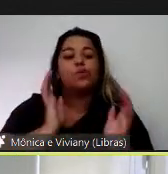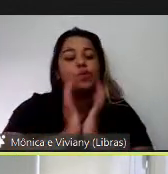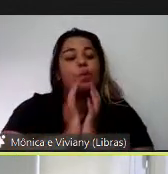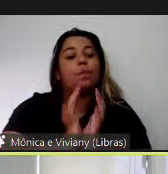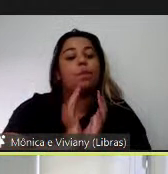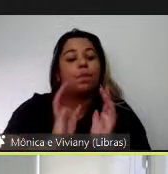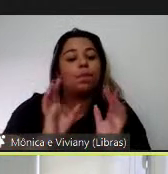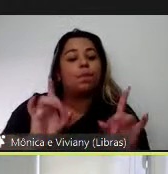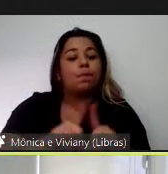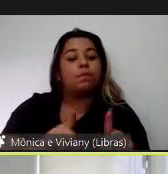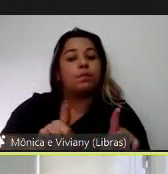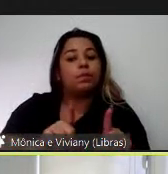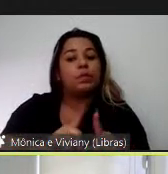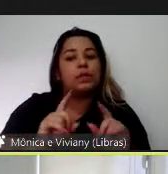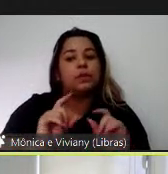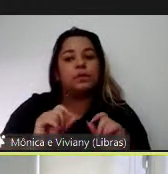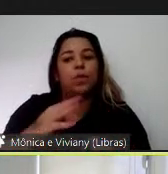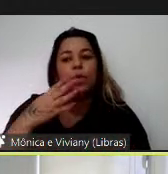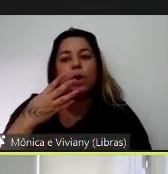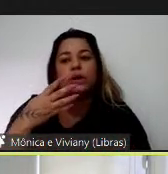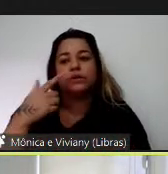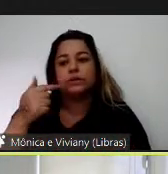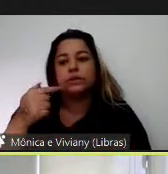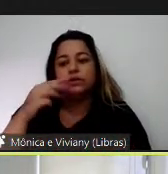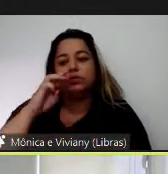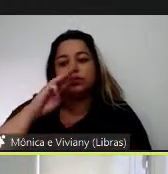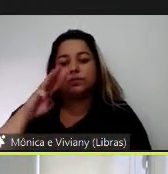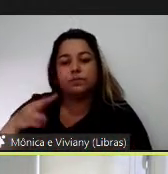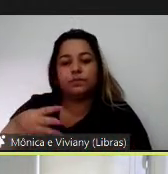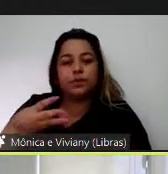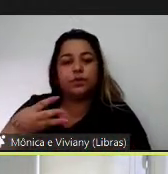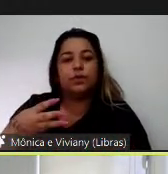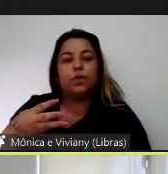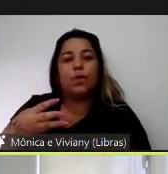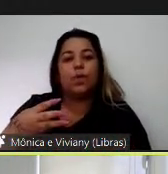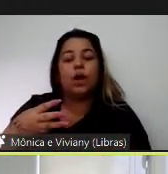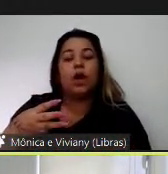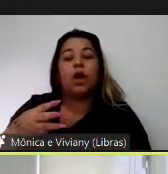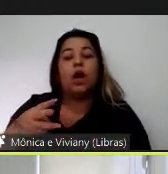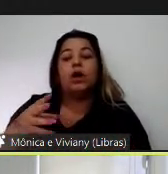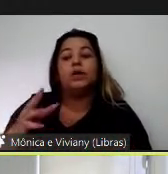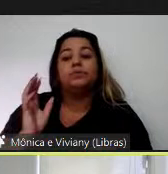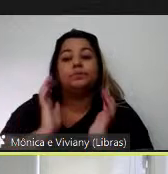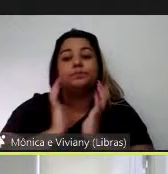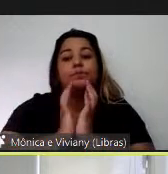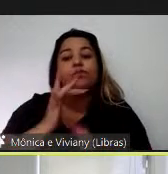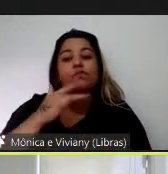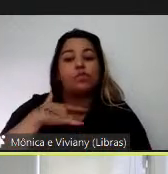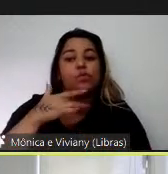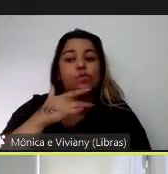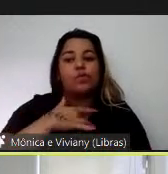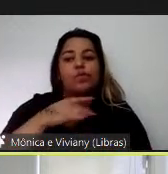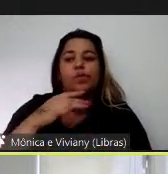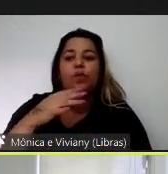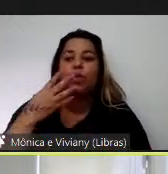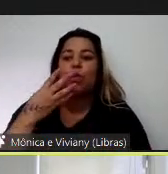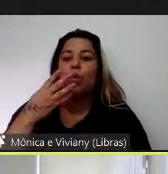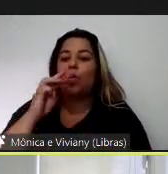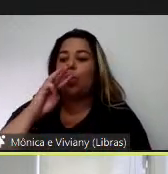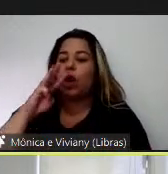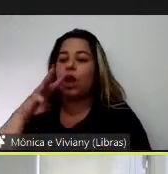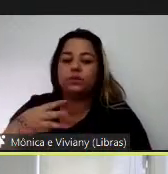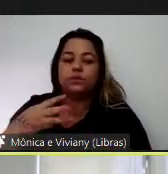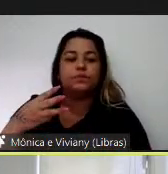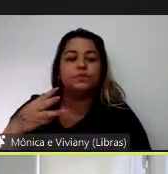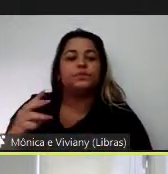our teams. Primary health, we have more than 47,000 of